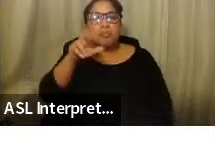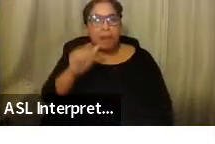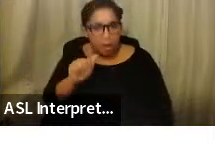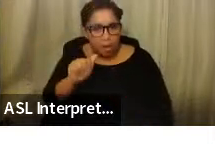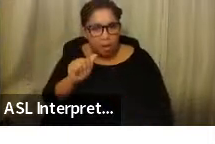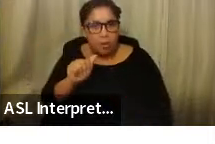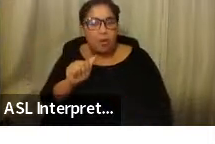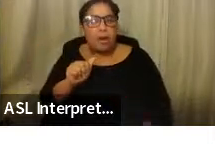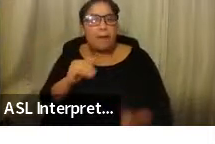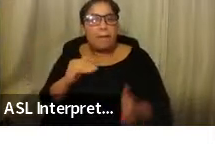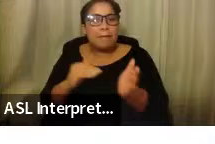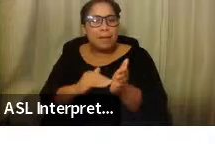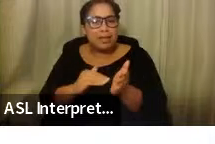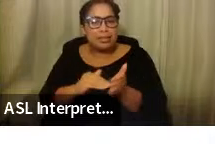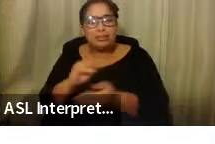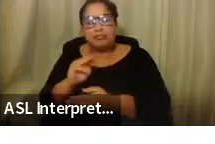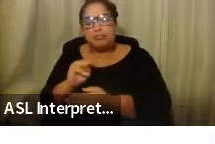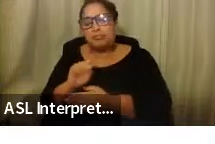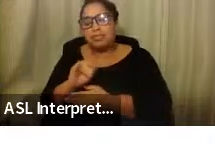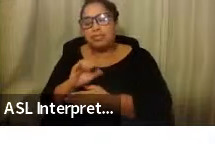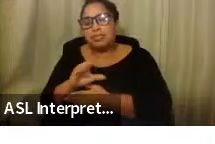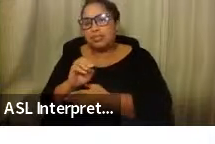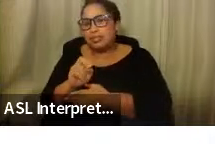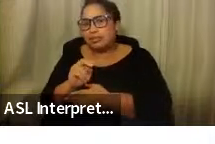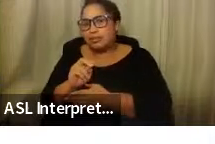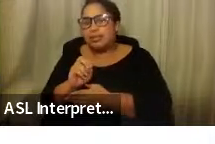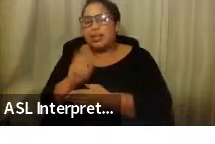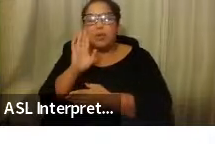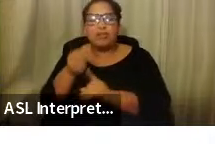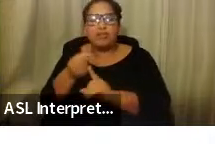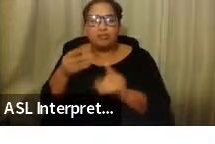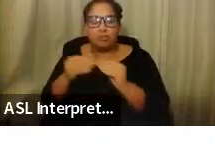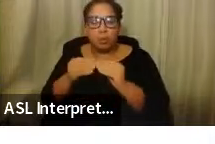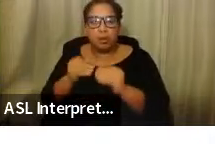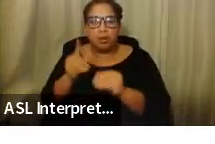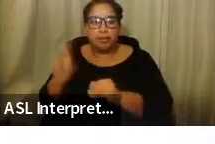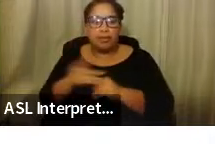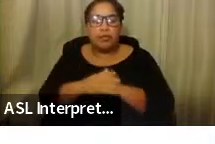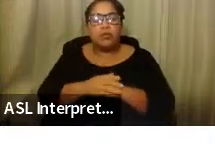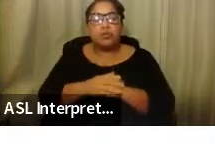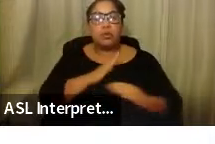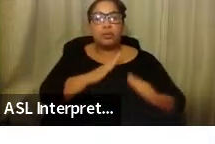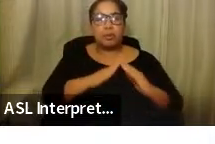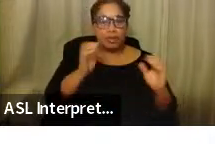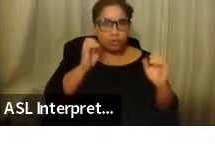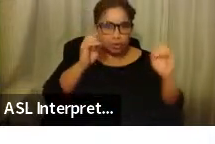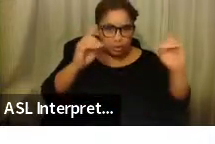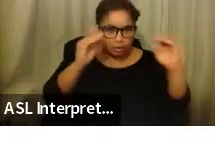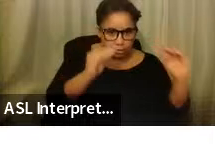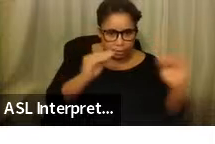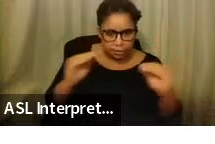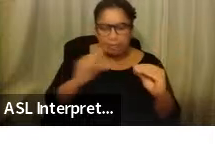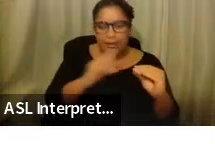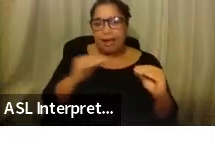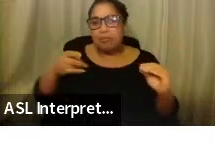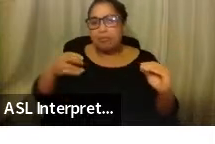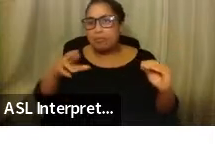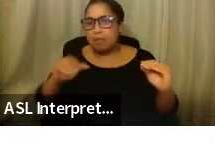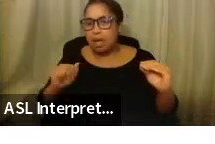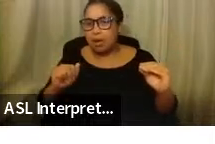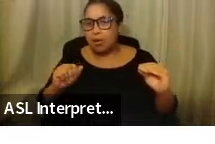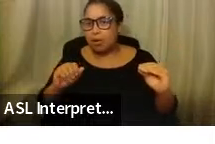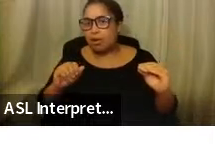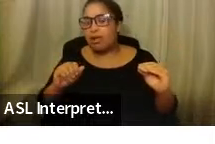in more detail. So then if we can get the community education and community paramedicine